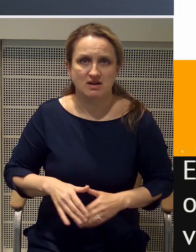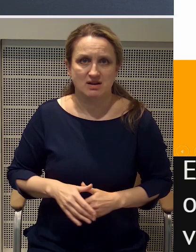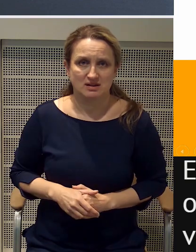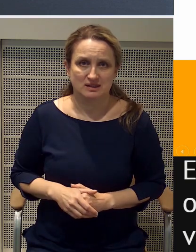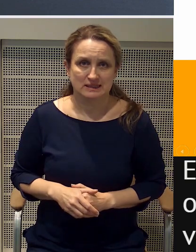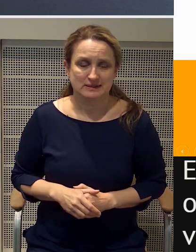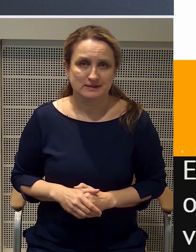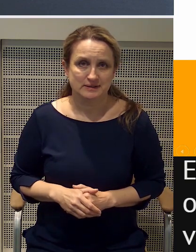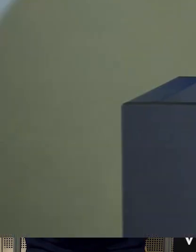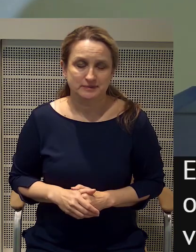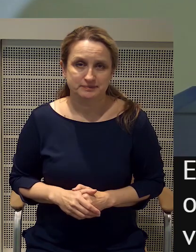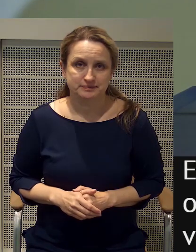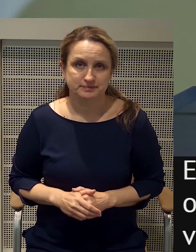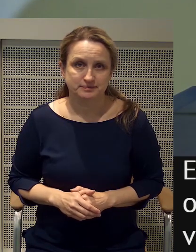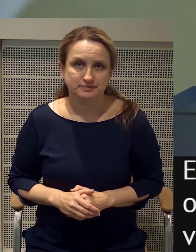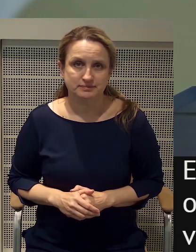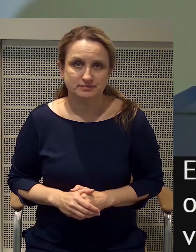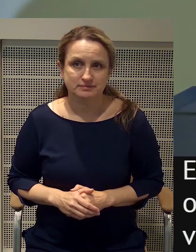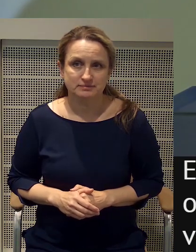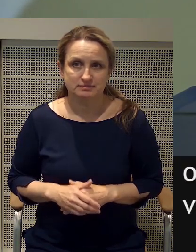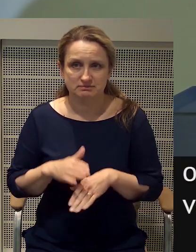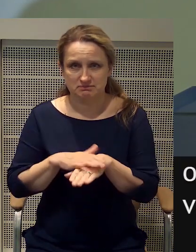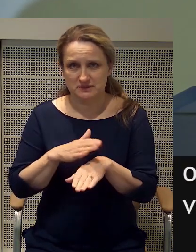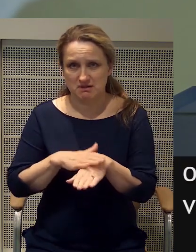she had actually made the research group.